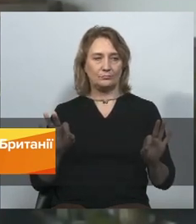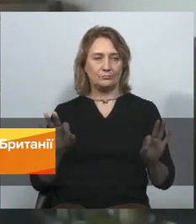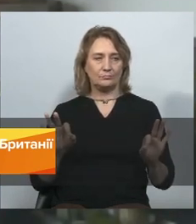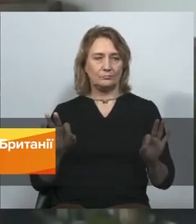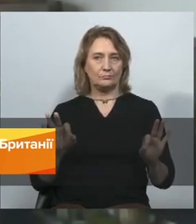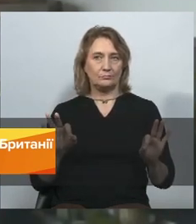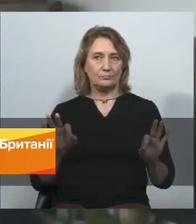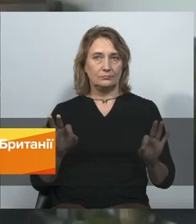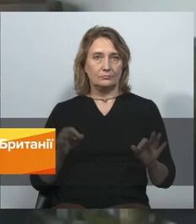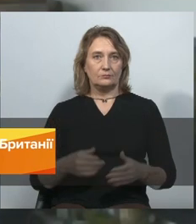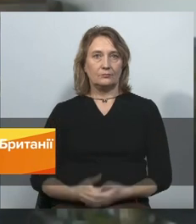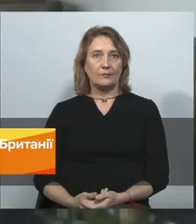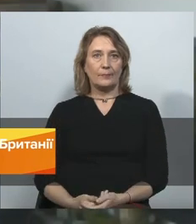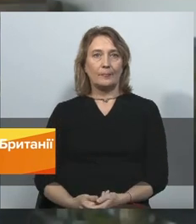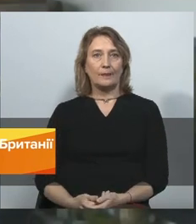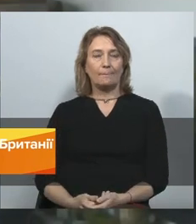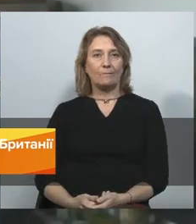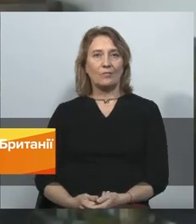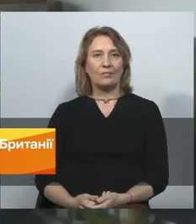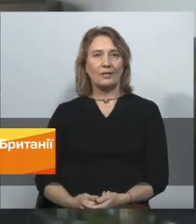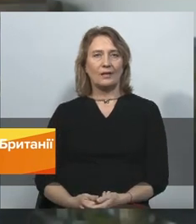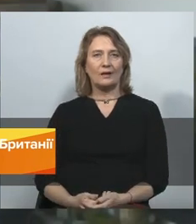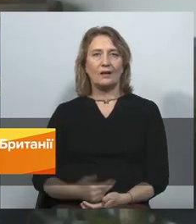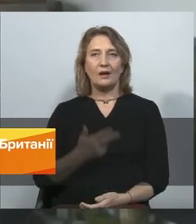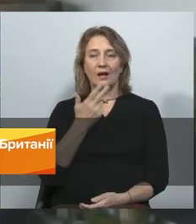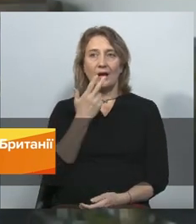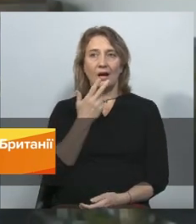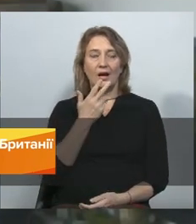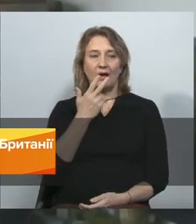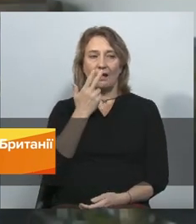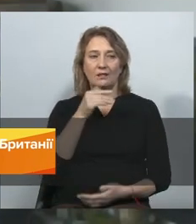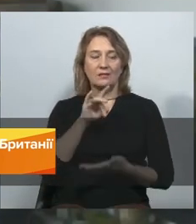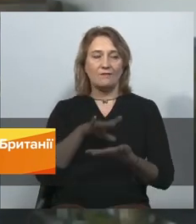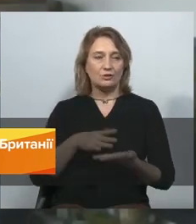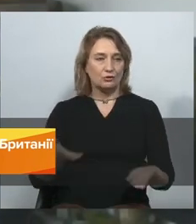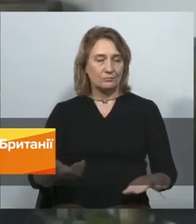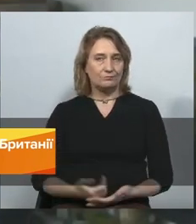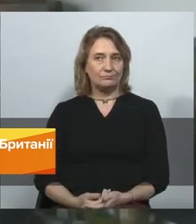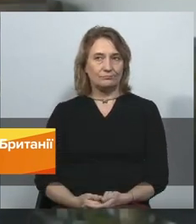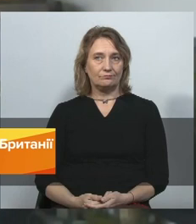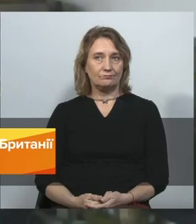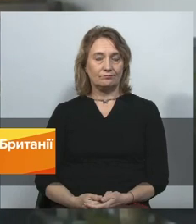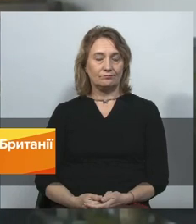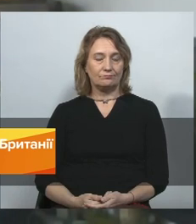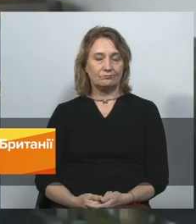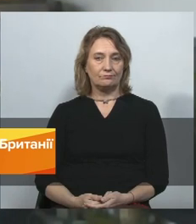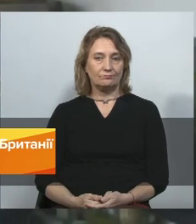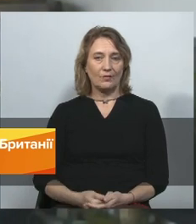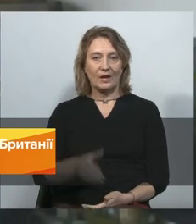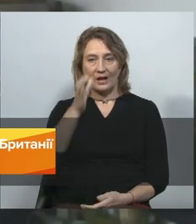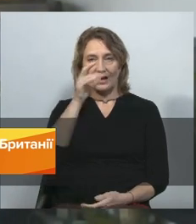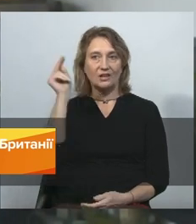training that will give them the skills. As a behavioral scientist, we use an approach that's named the